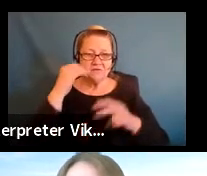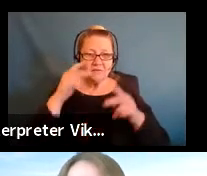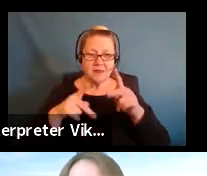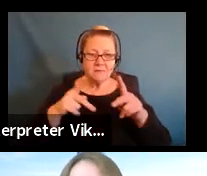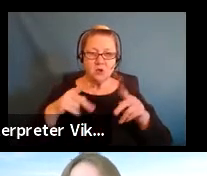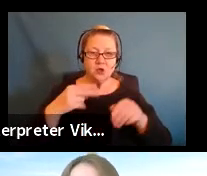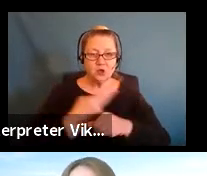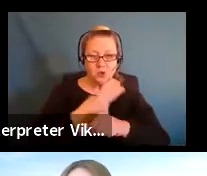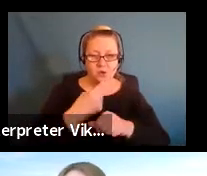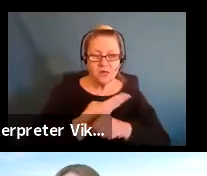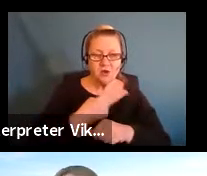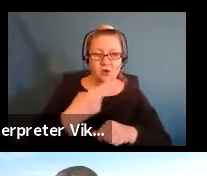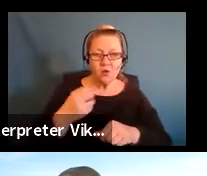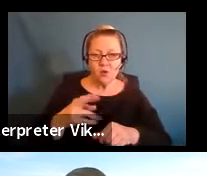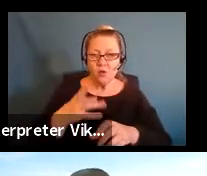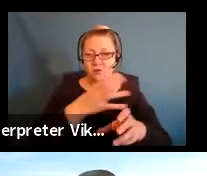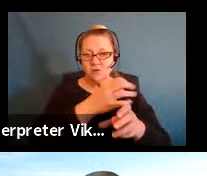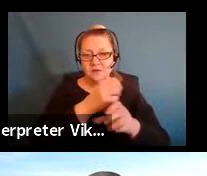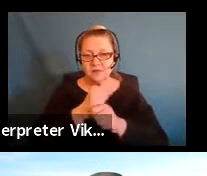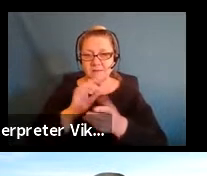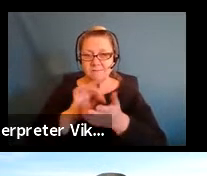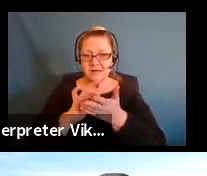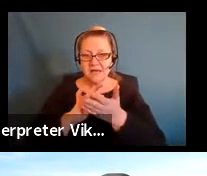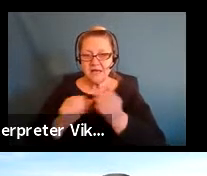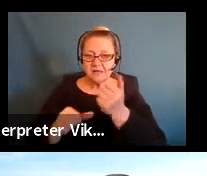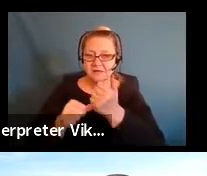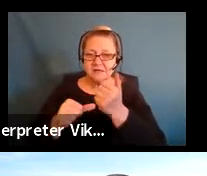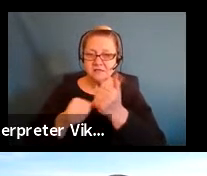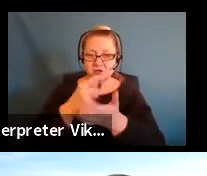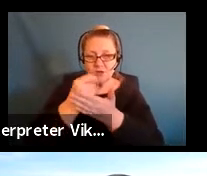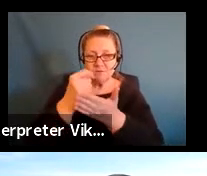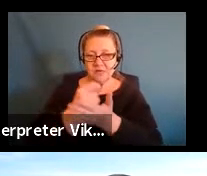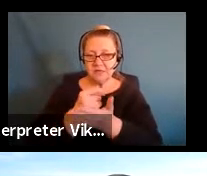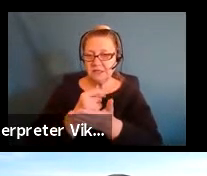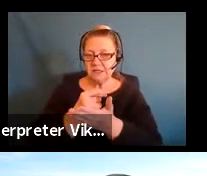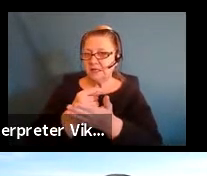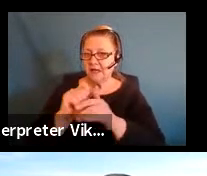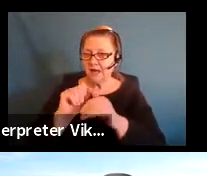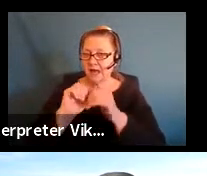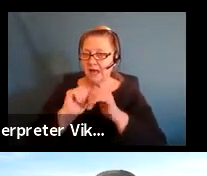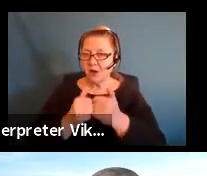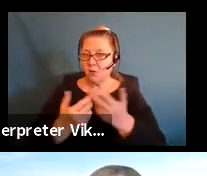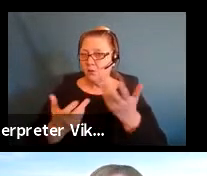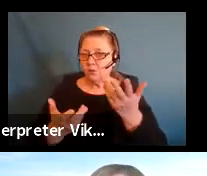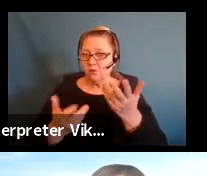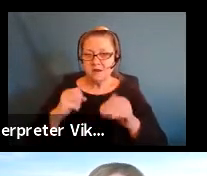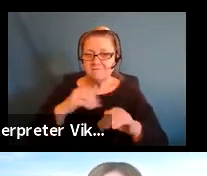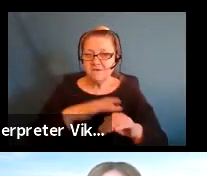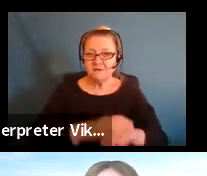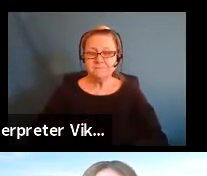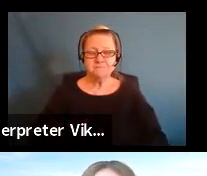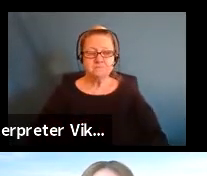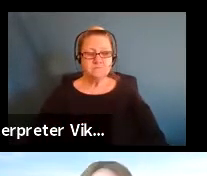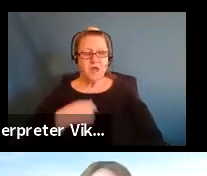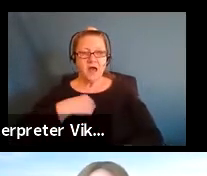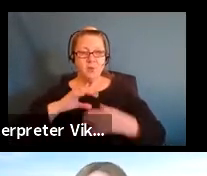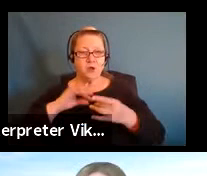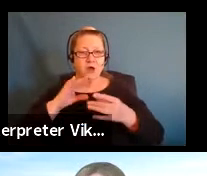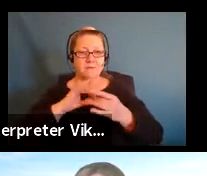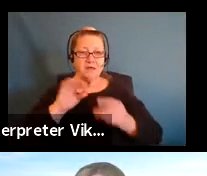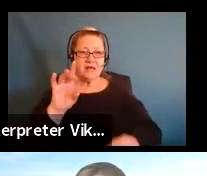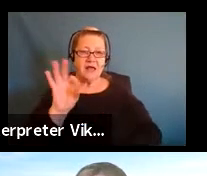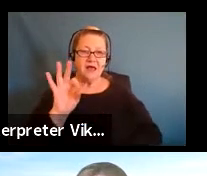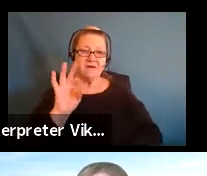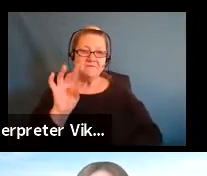using or people receiving medicated assisted treatment. Yeah, I can just comment at the FDA level, the data